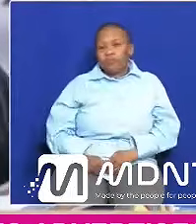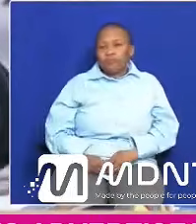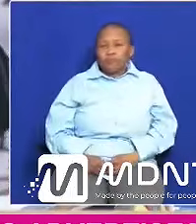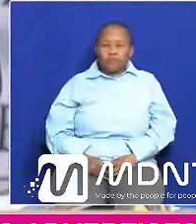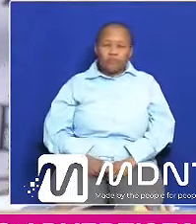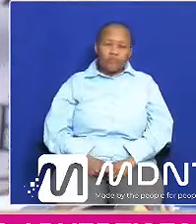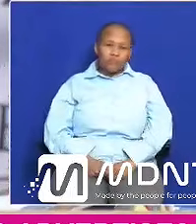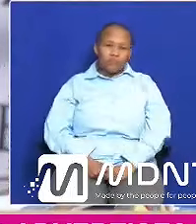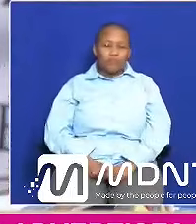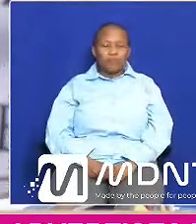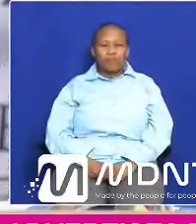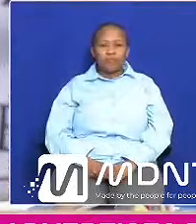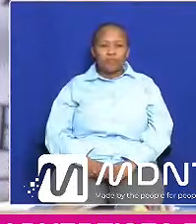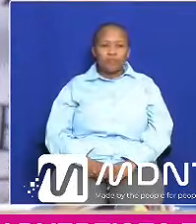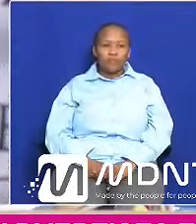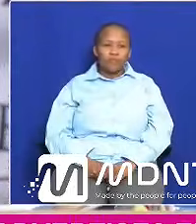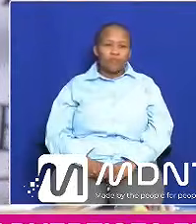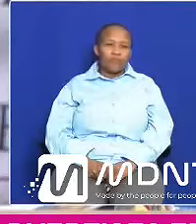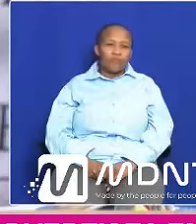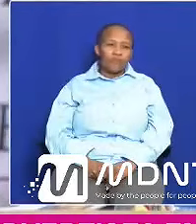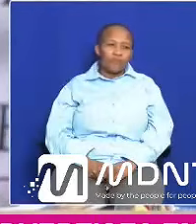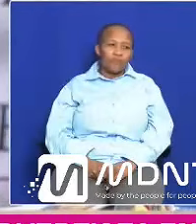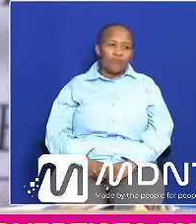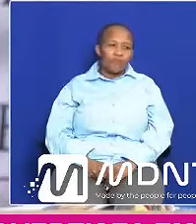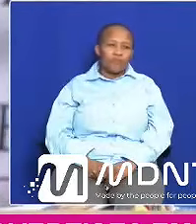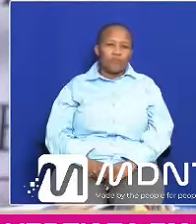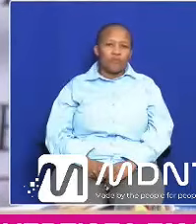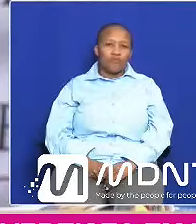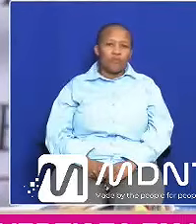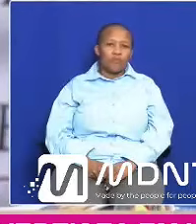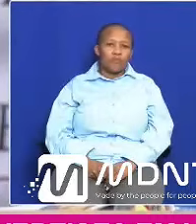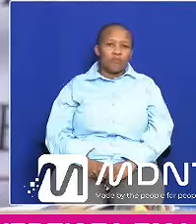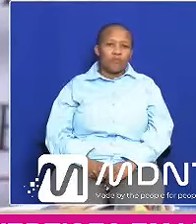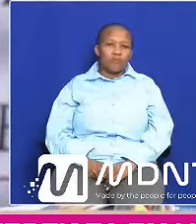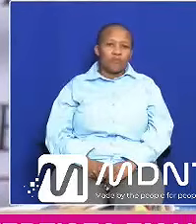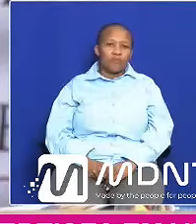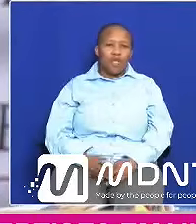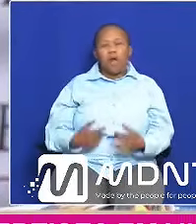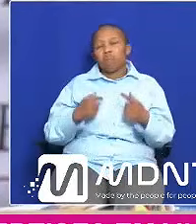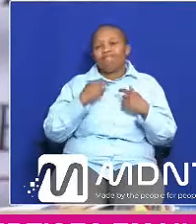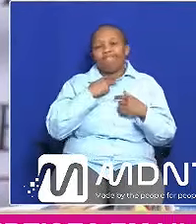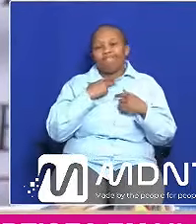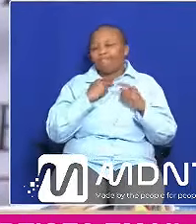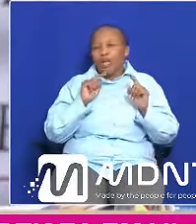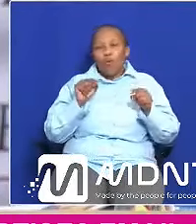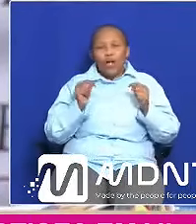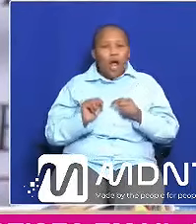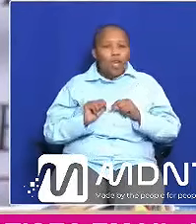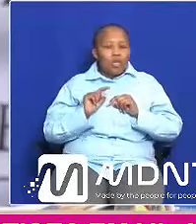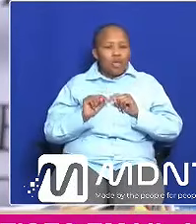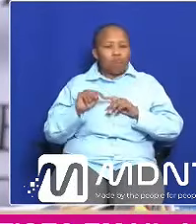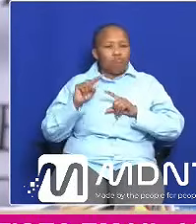unfortunately we can't put the same questions to Mr. Msibi, he's late. So you will